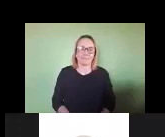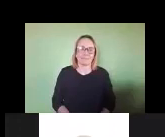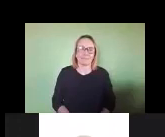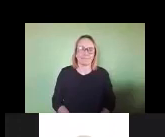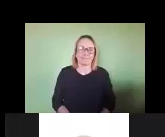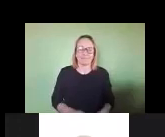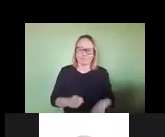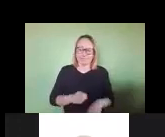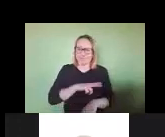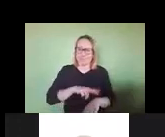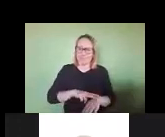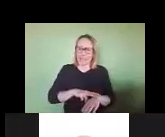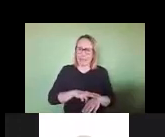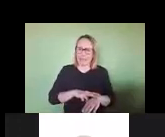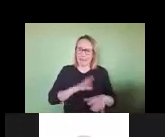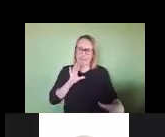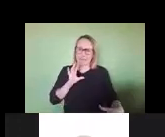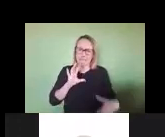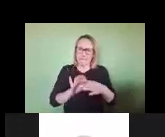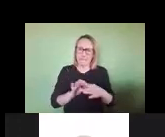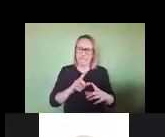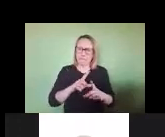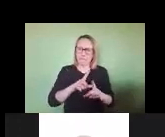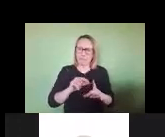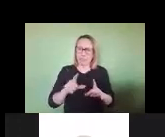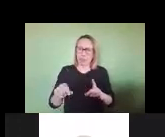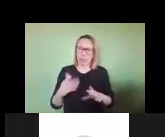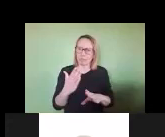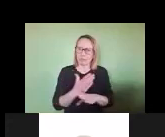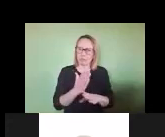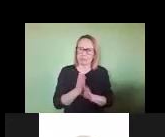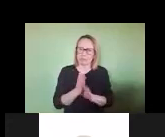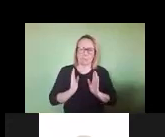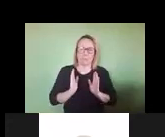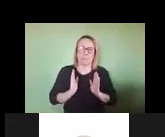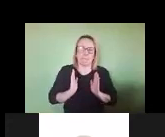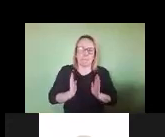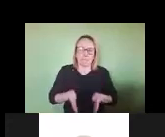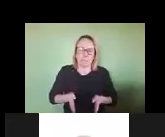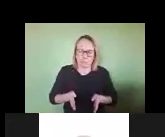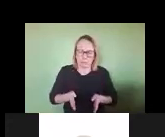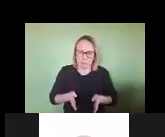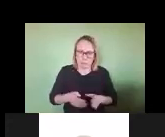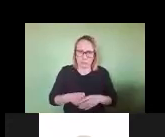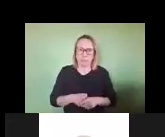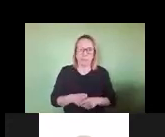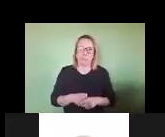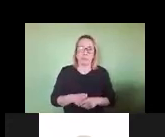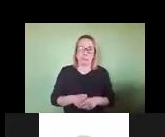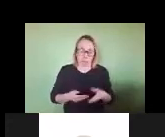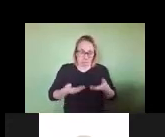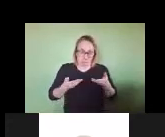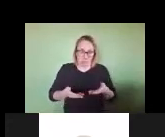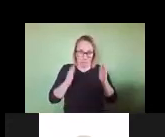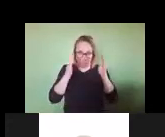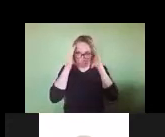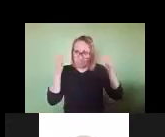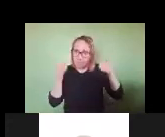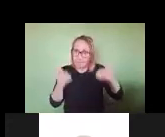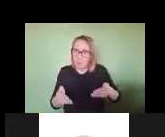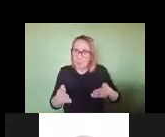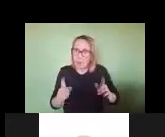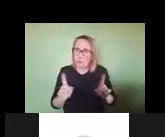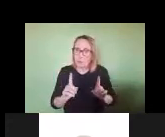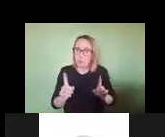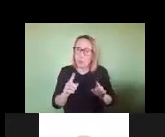staff to engage in digital activities, we needed to do all we could to facilitate this. So we now focus more time on